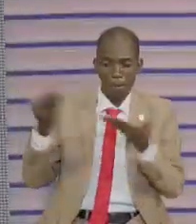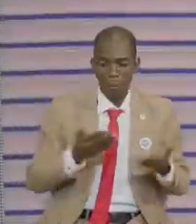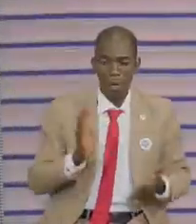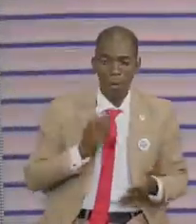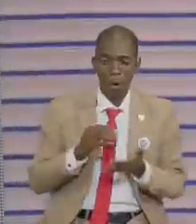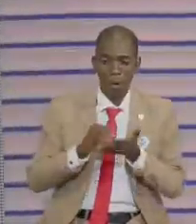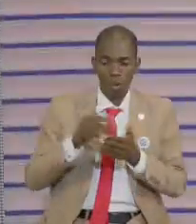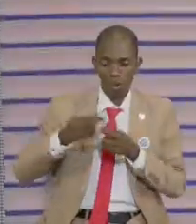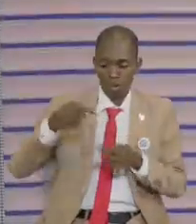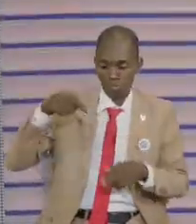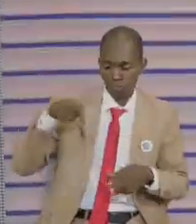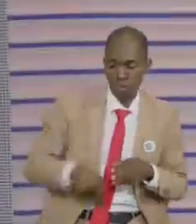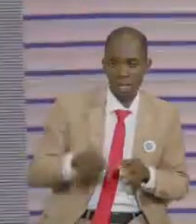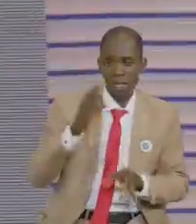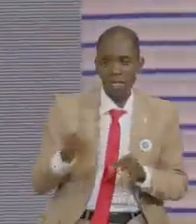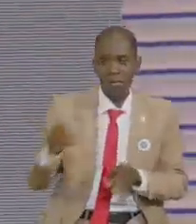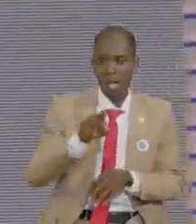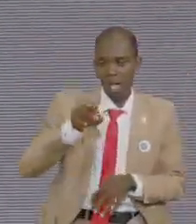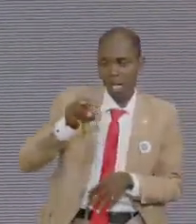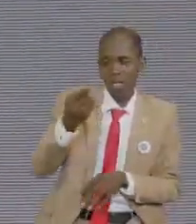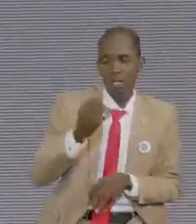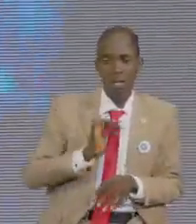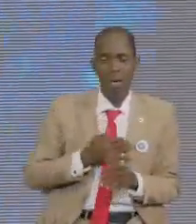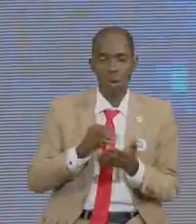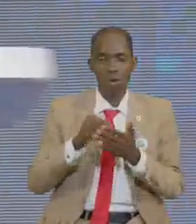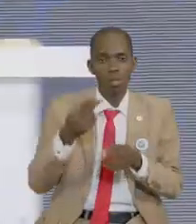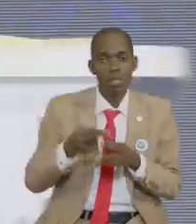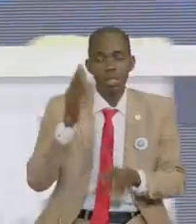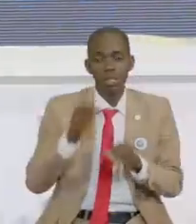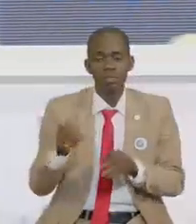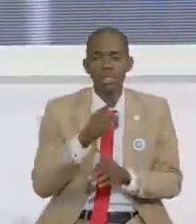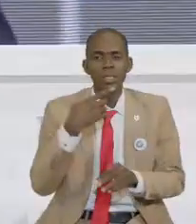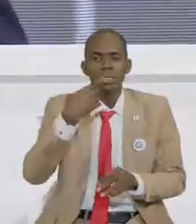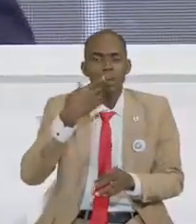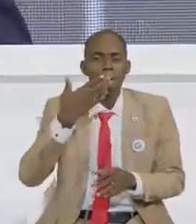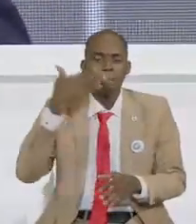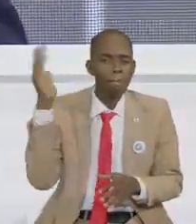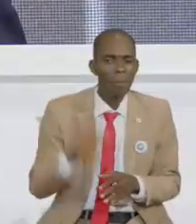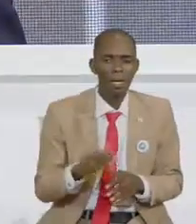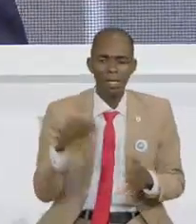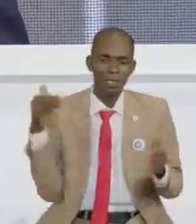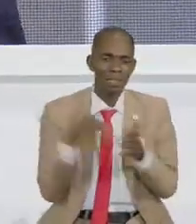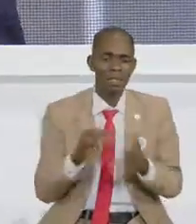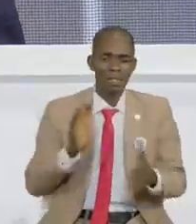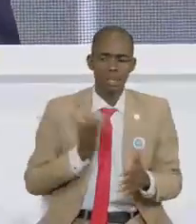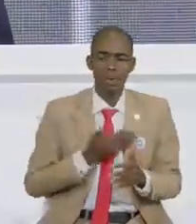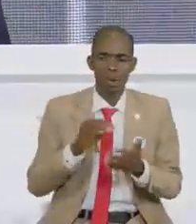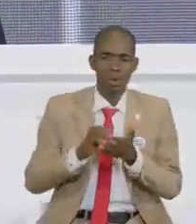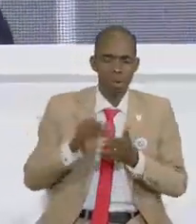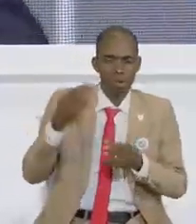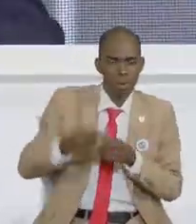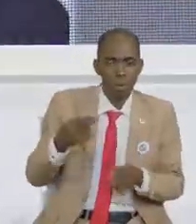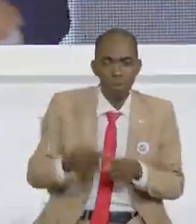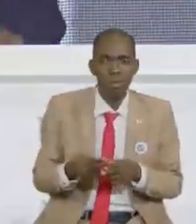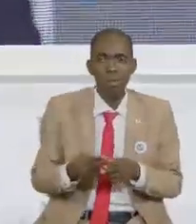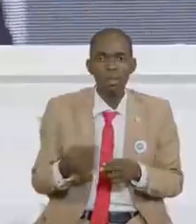they insult our name, if they say something ugly about us, about our